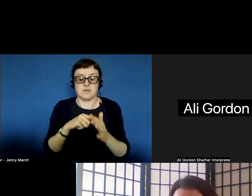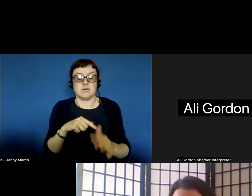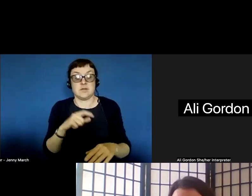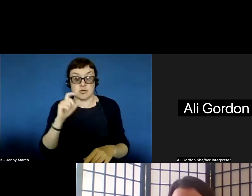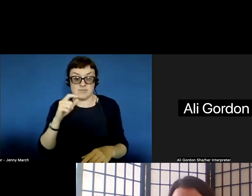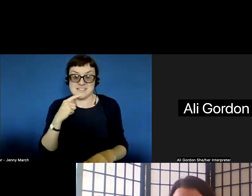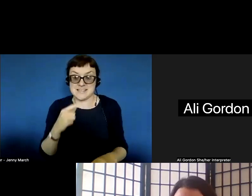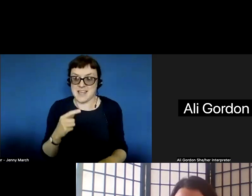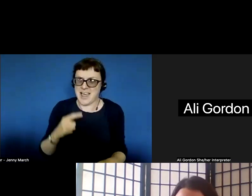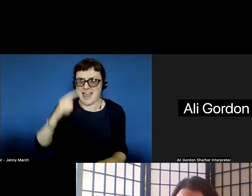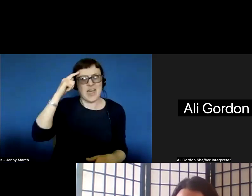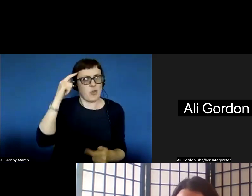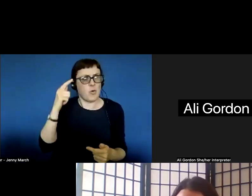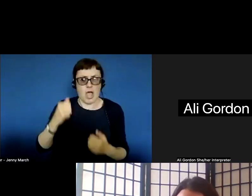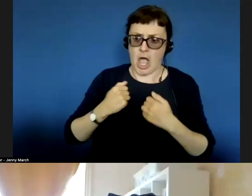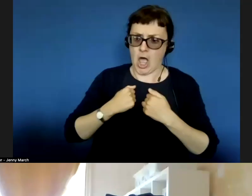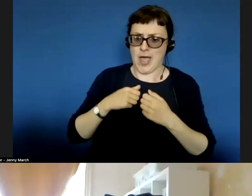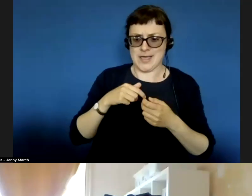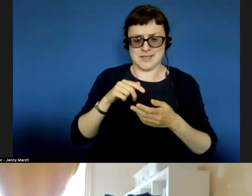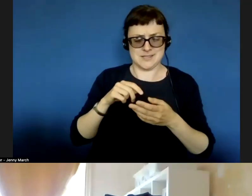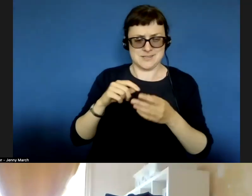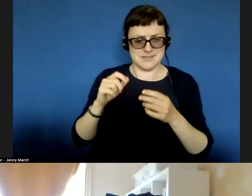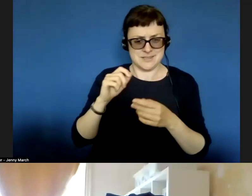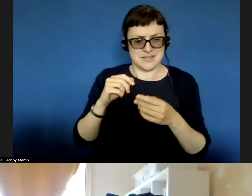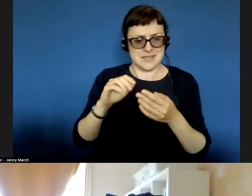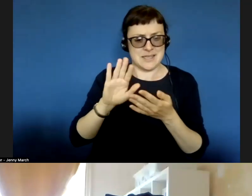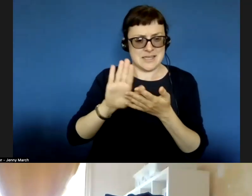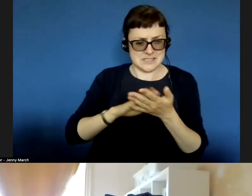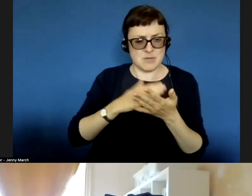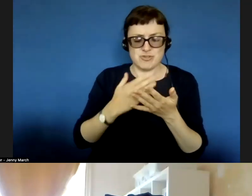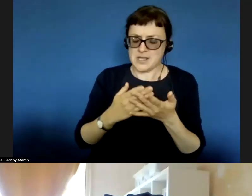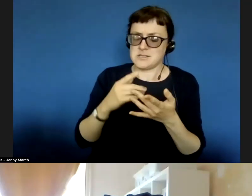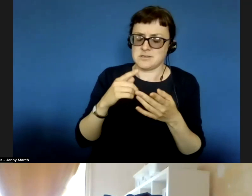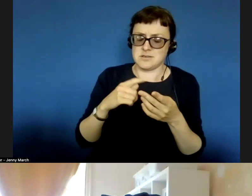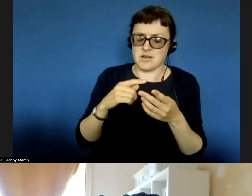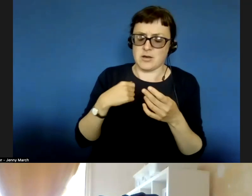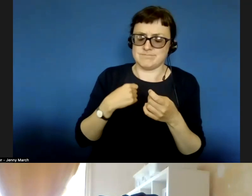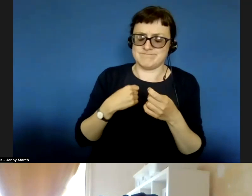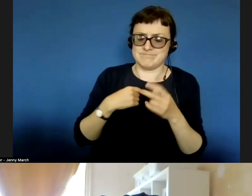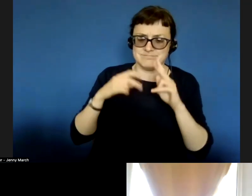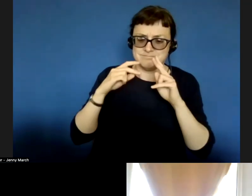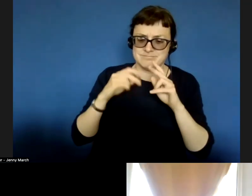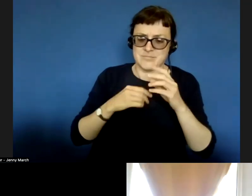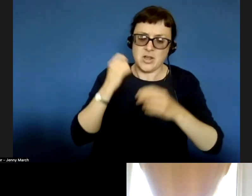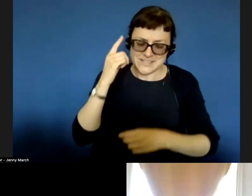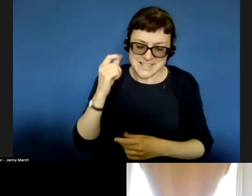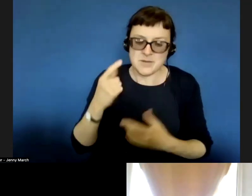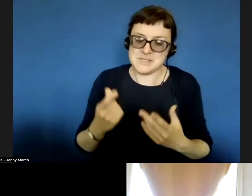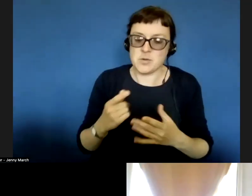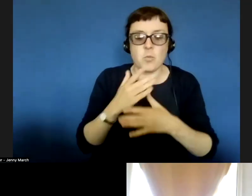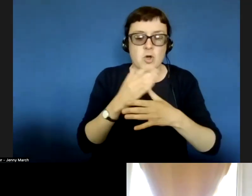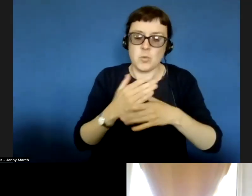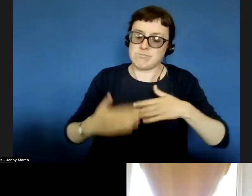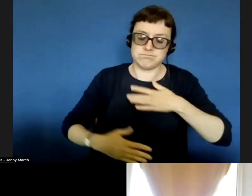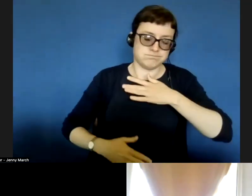our interpretation, as everyone has different experience and a work will evoke different emotions in them. So yeah,